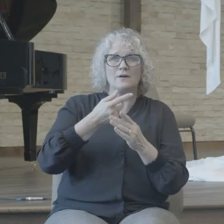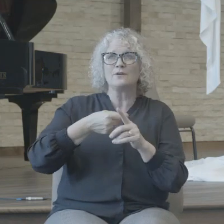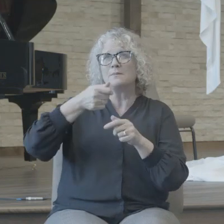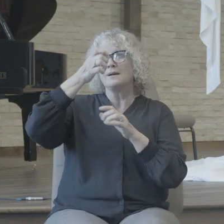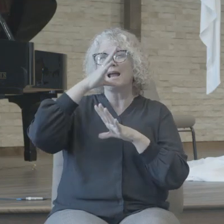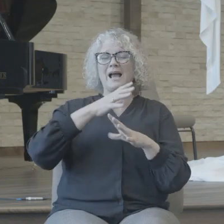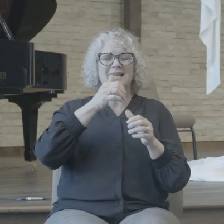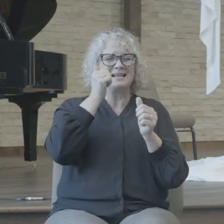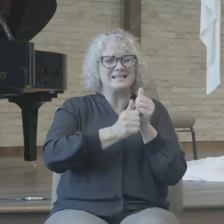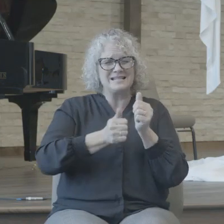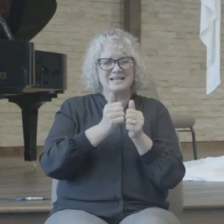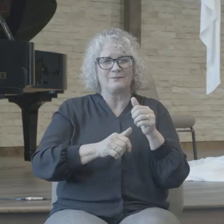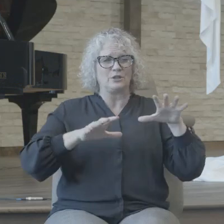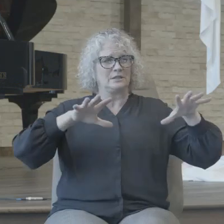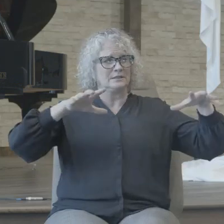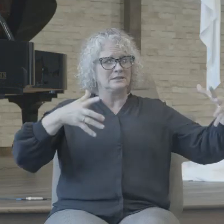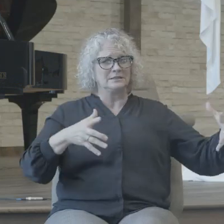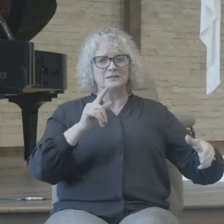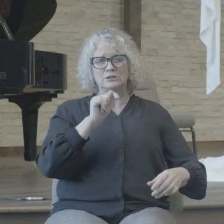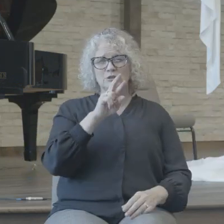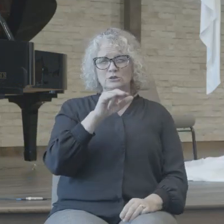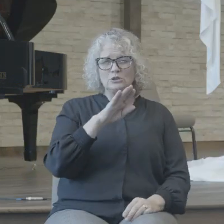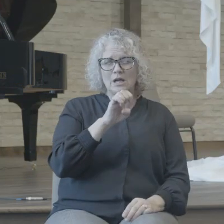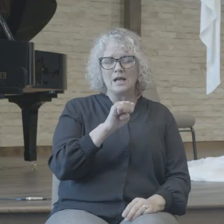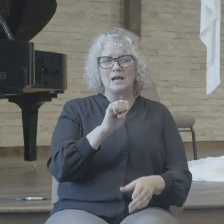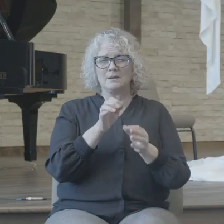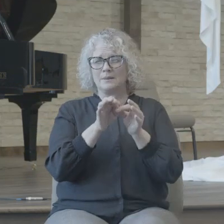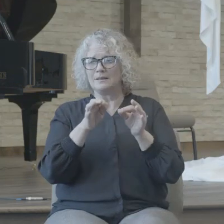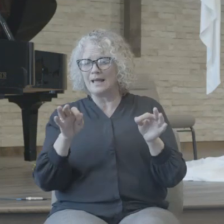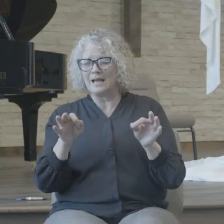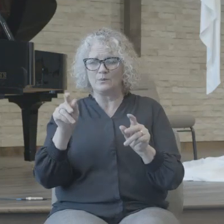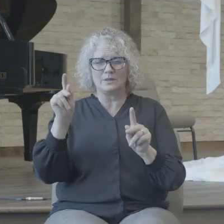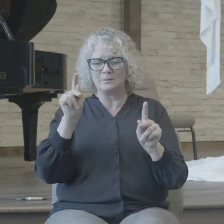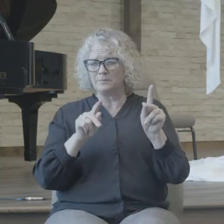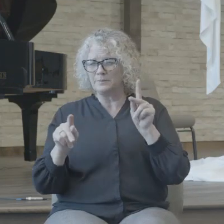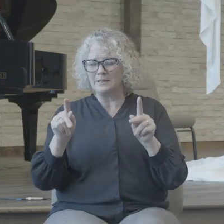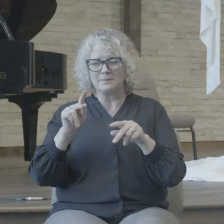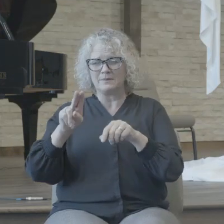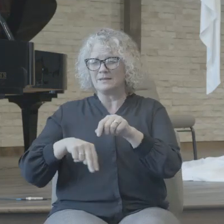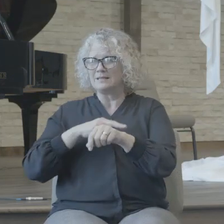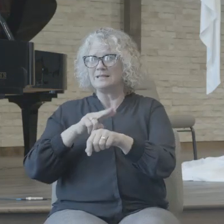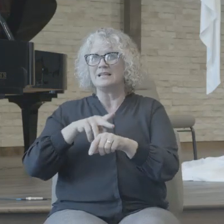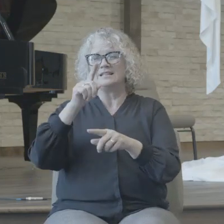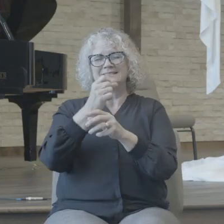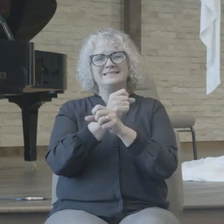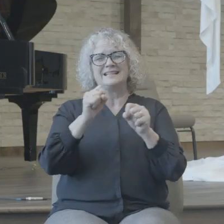tribe and language and people and nation.